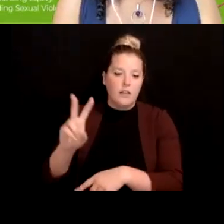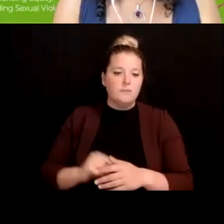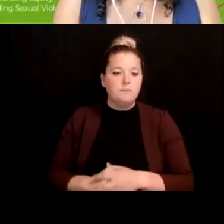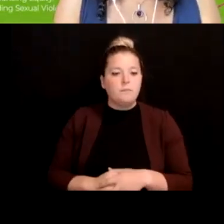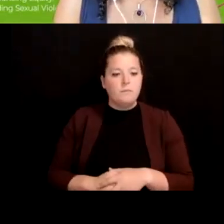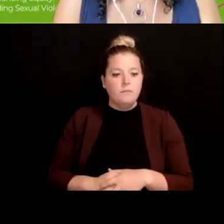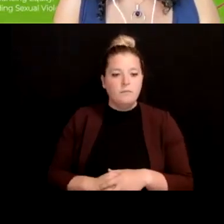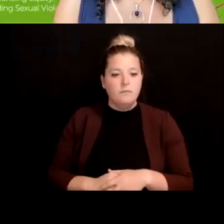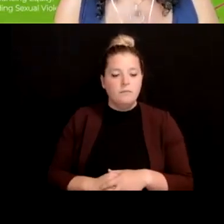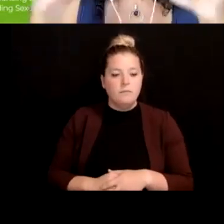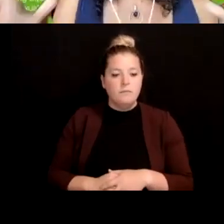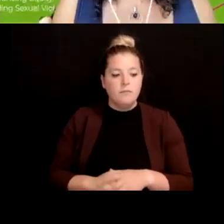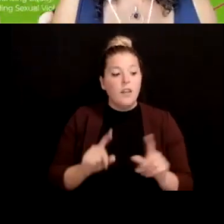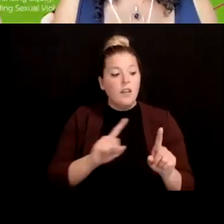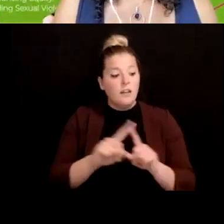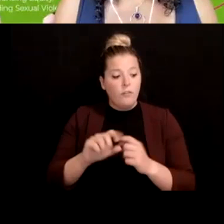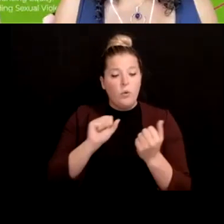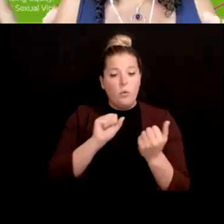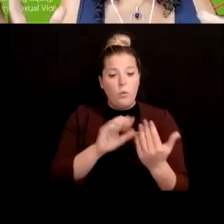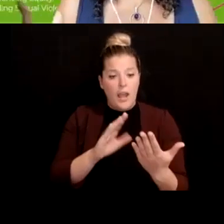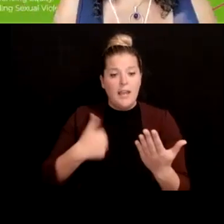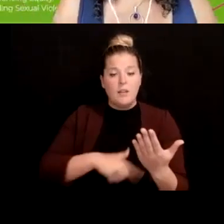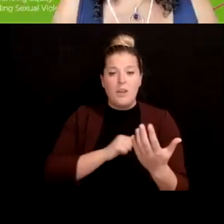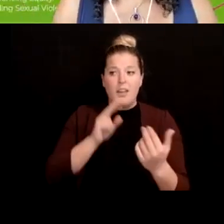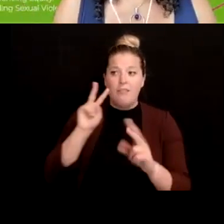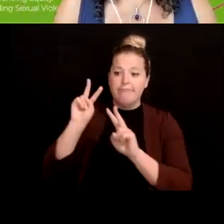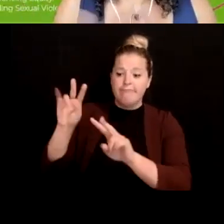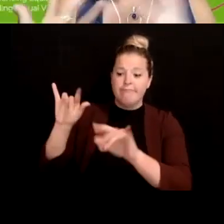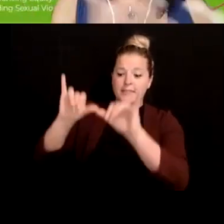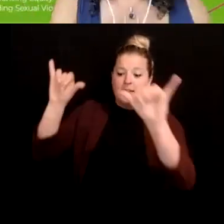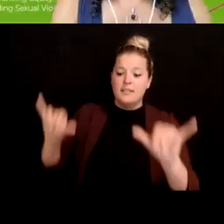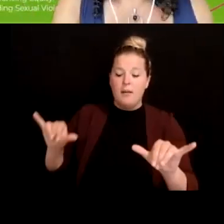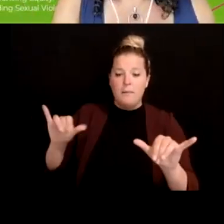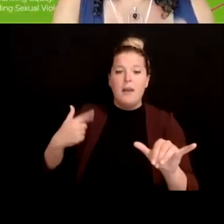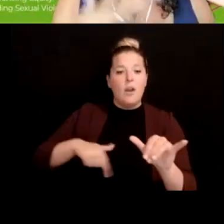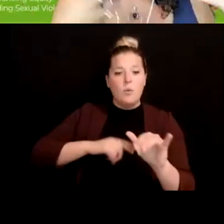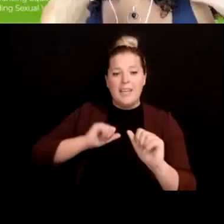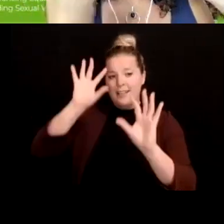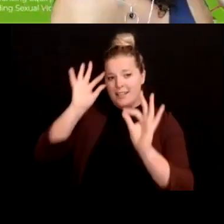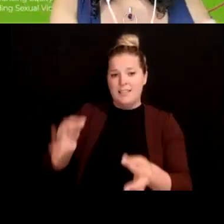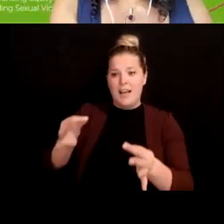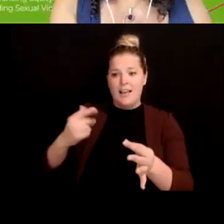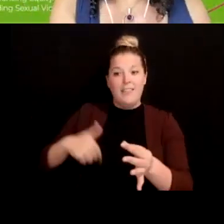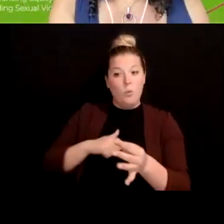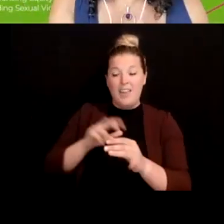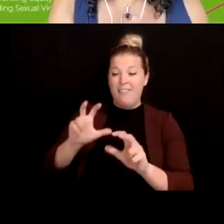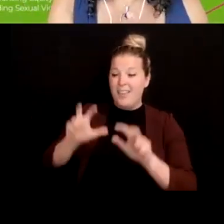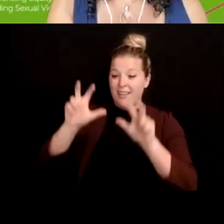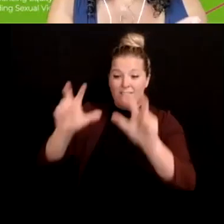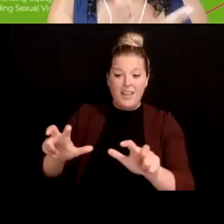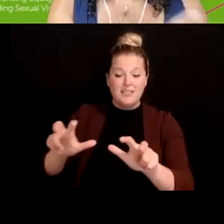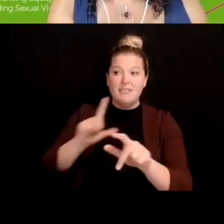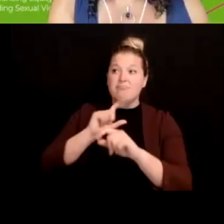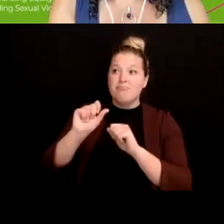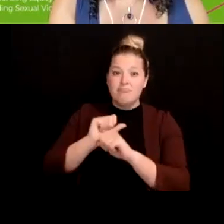There are ways that we can look at the whole system and decide that, in fact, we have invested legitimacy,